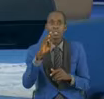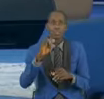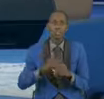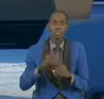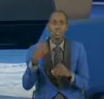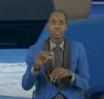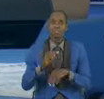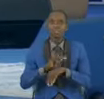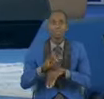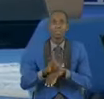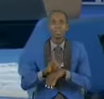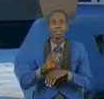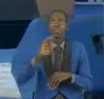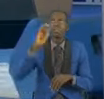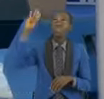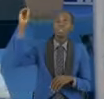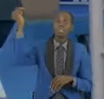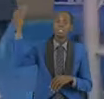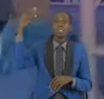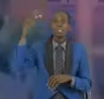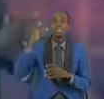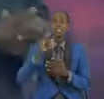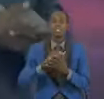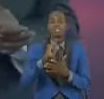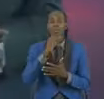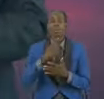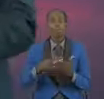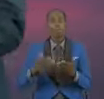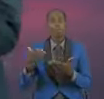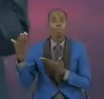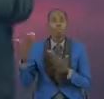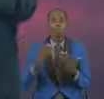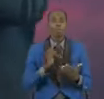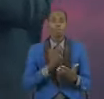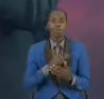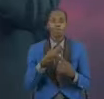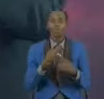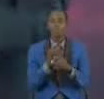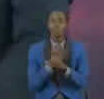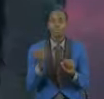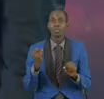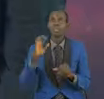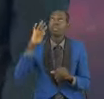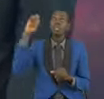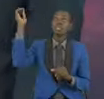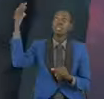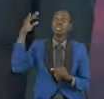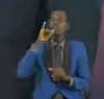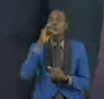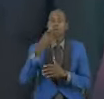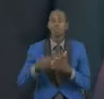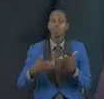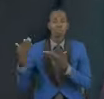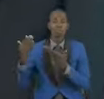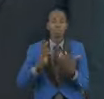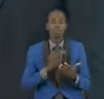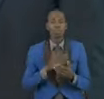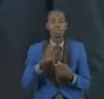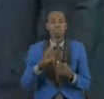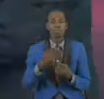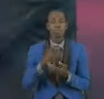Grace, that's what brought us to salvation. Grace, that's what brought us to holiness